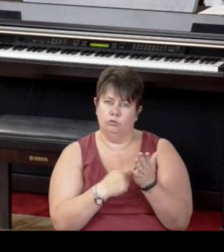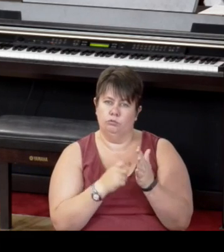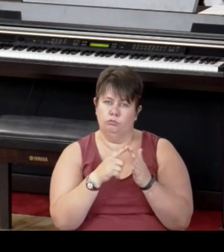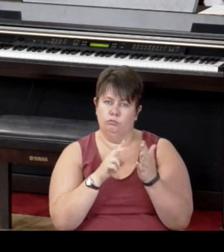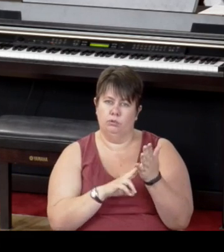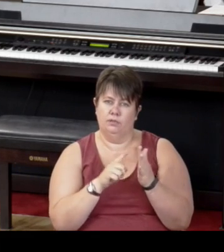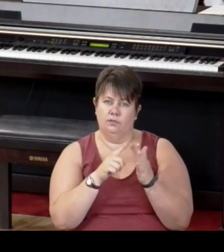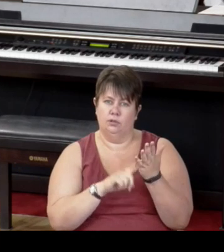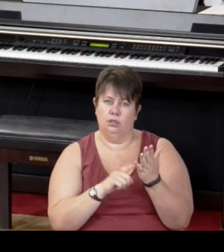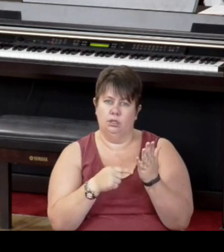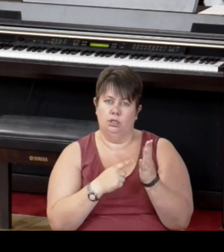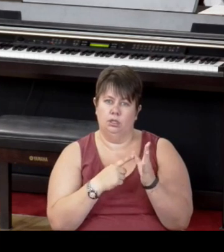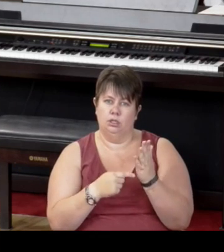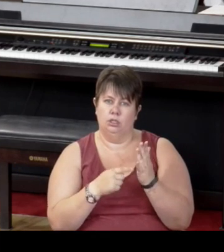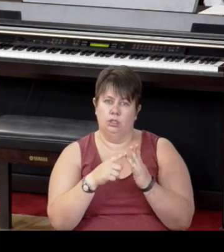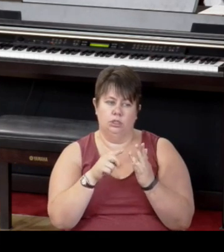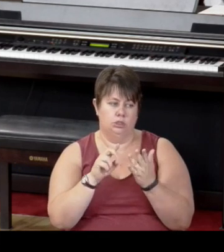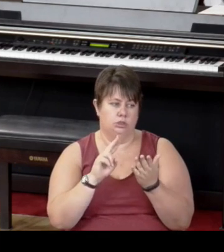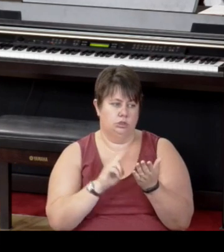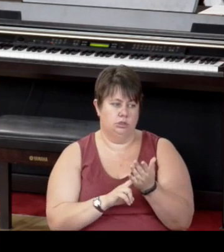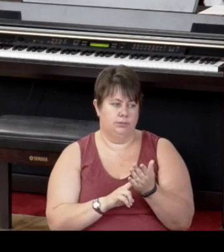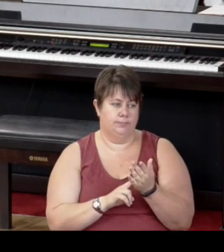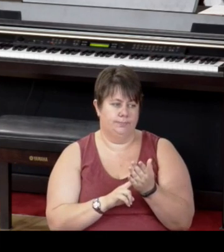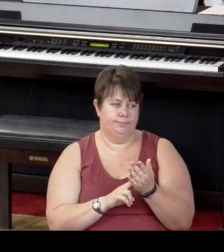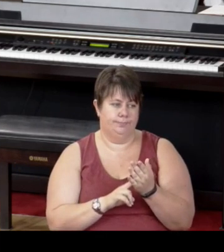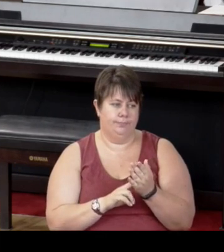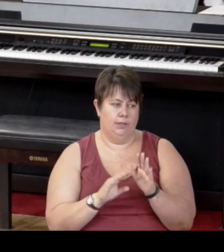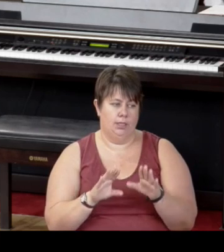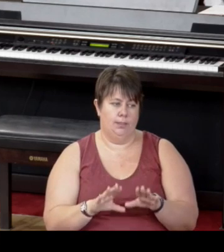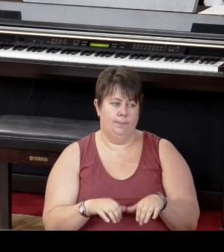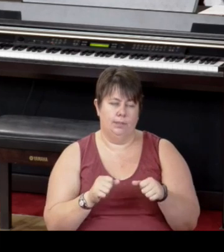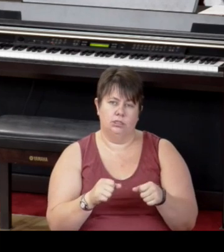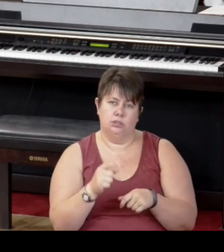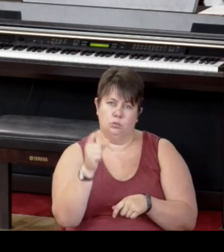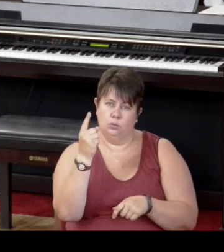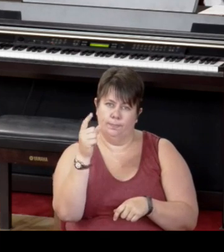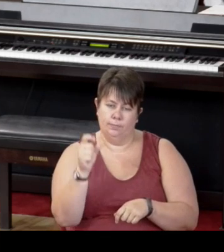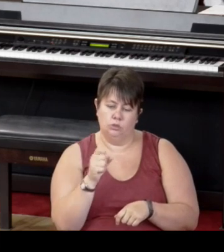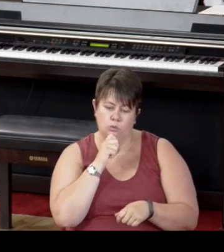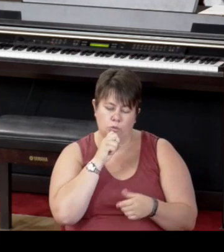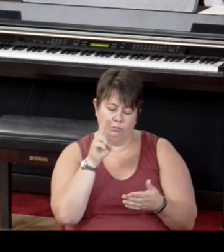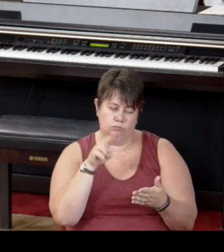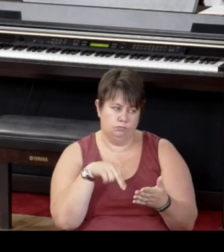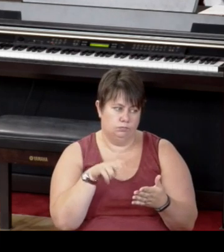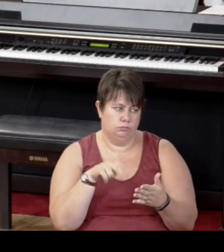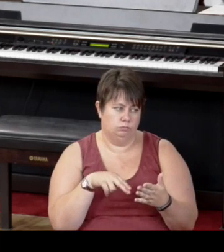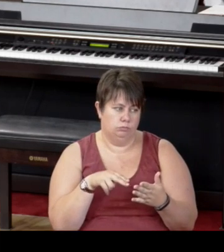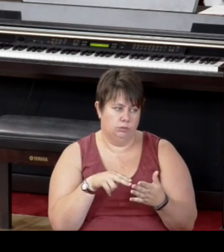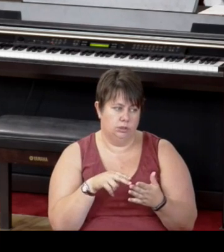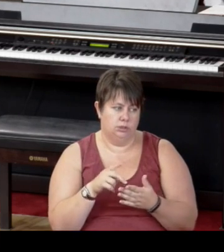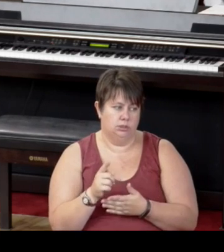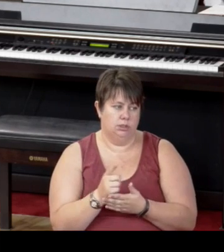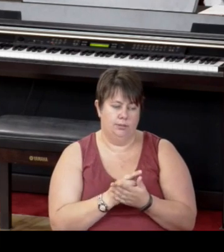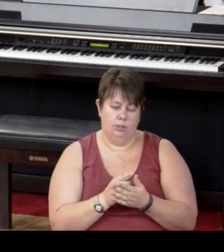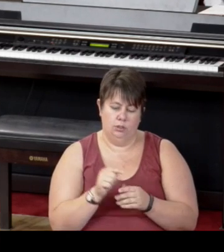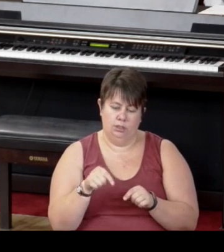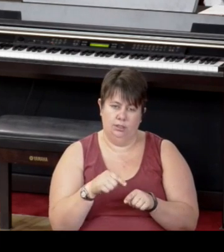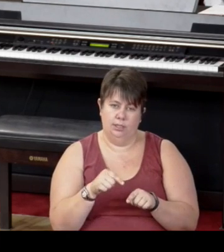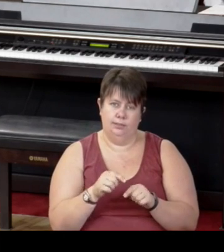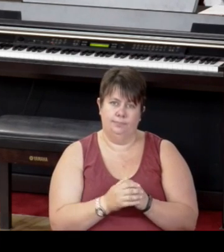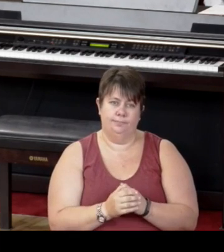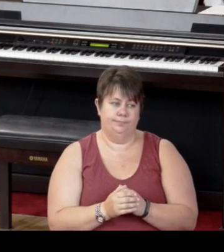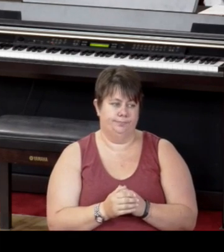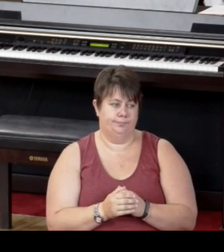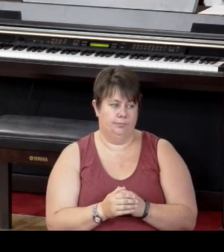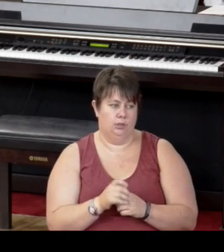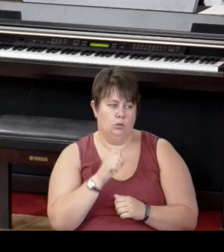weeks ago. Blessed is the one who reads aloud the words of this prophecy. And blessed are those who hear it and take to heart what is